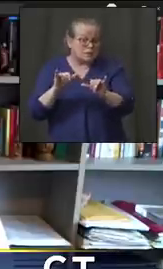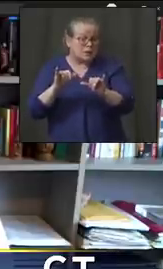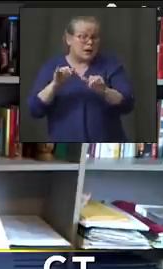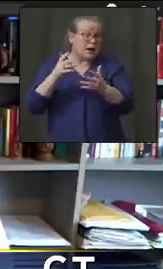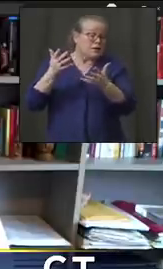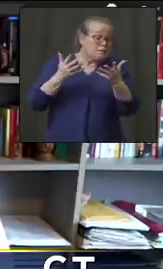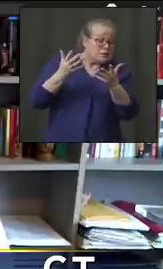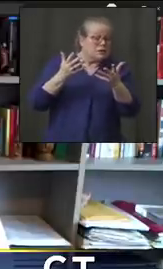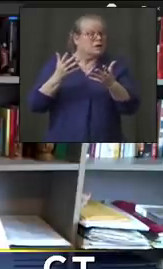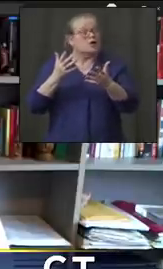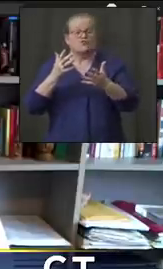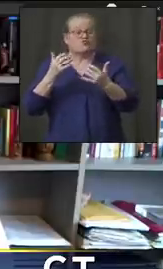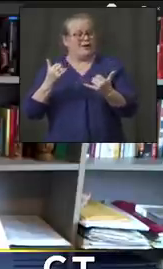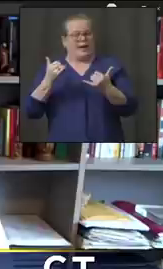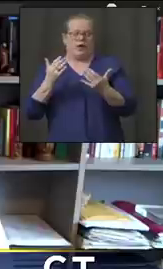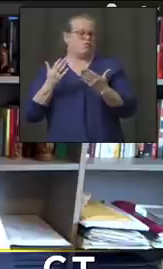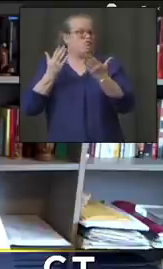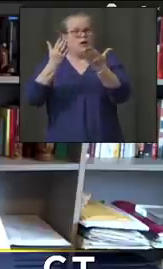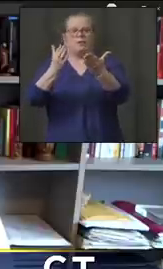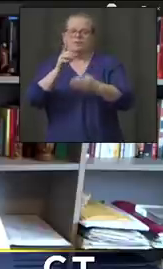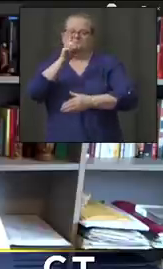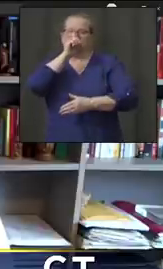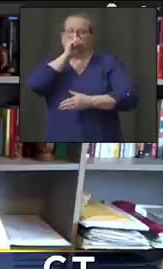no recommendations for its use,